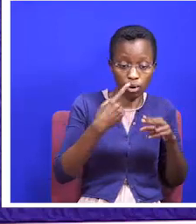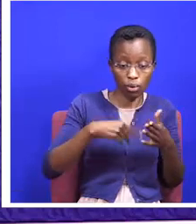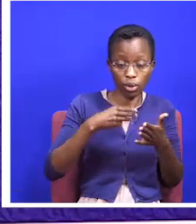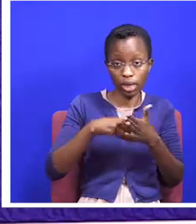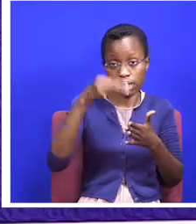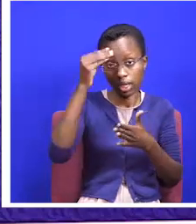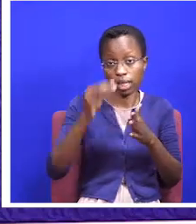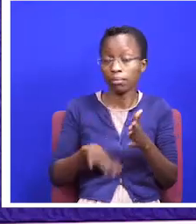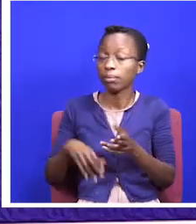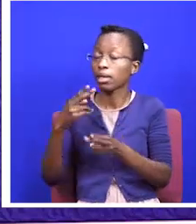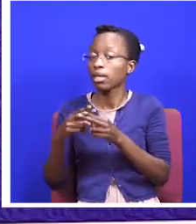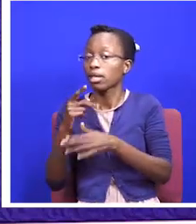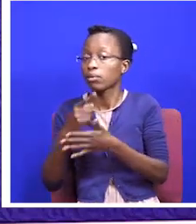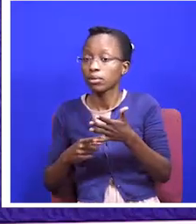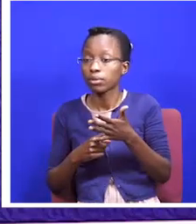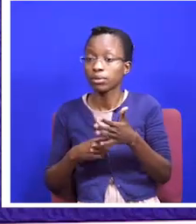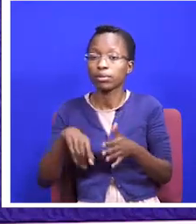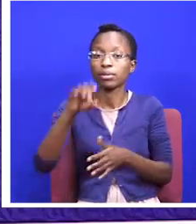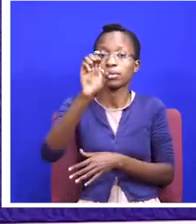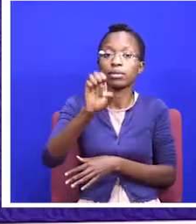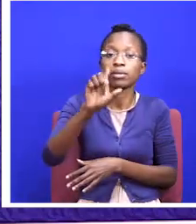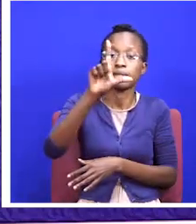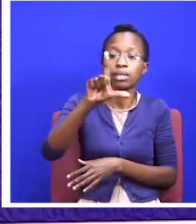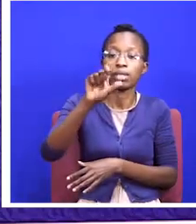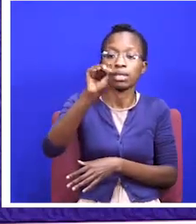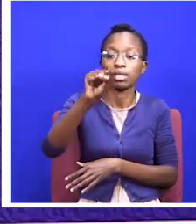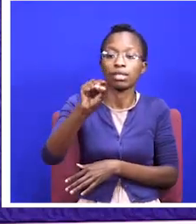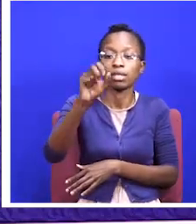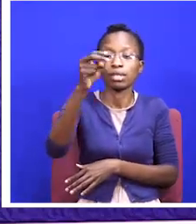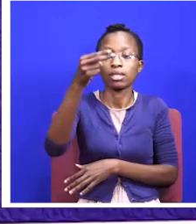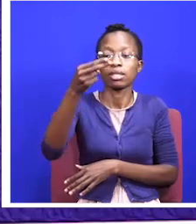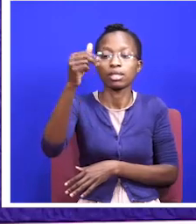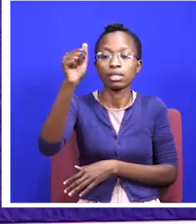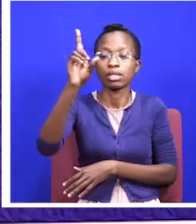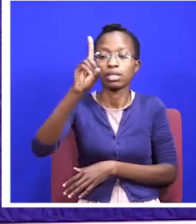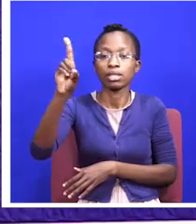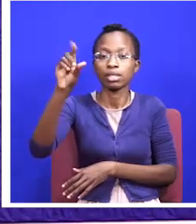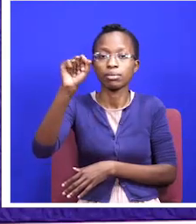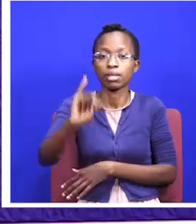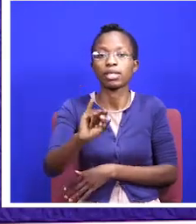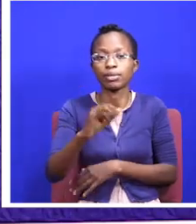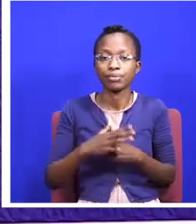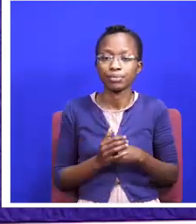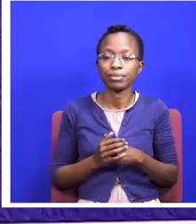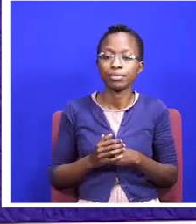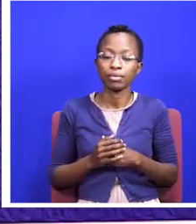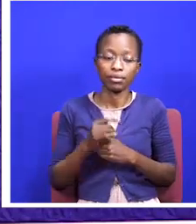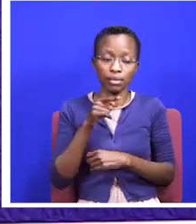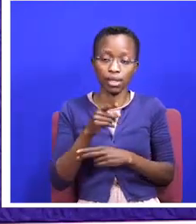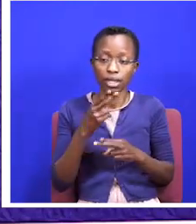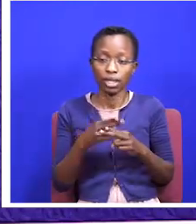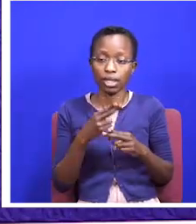in this series. And this name is El Shaddai. El